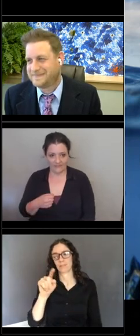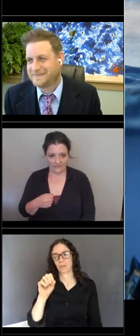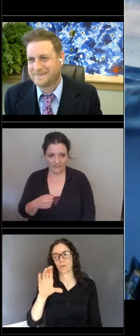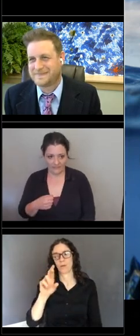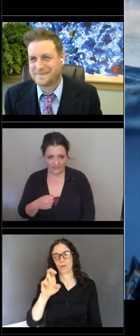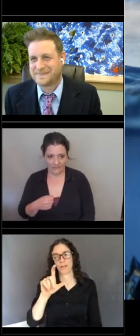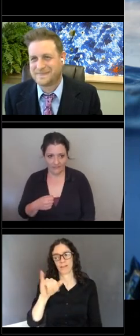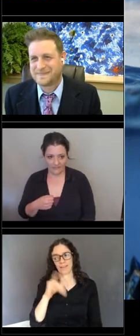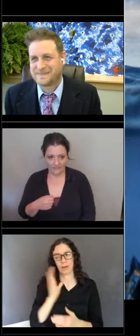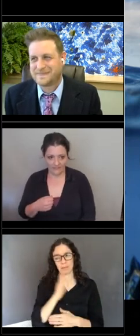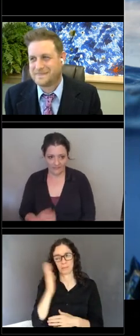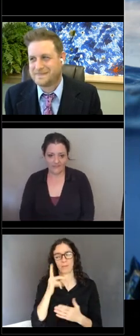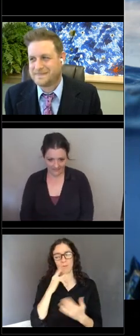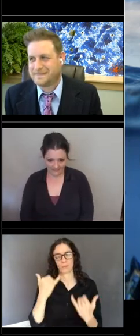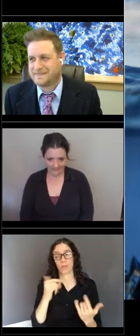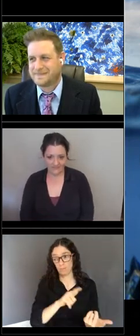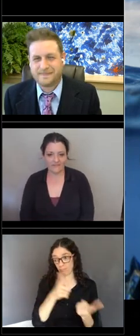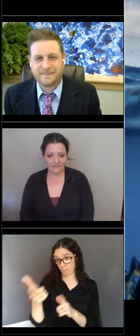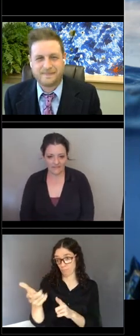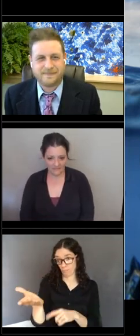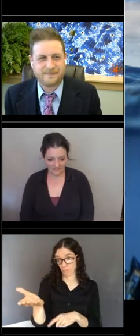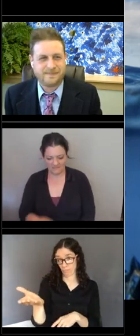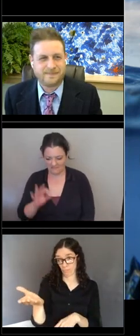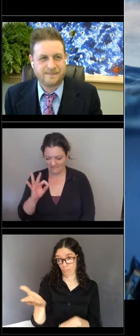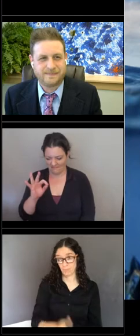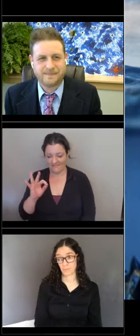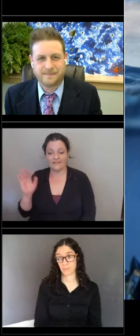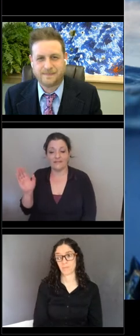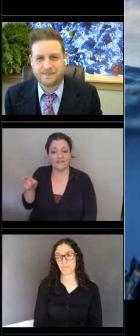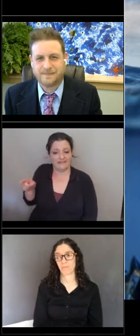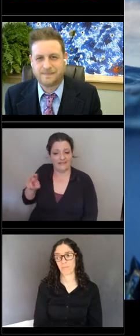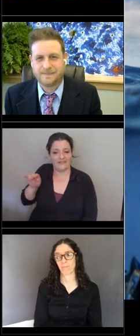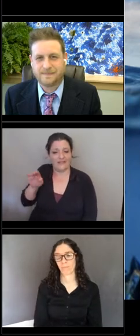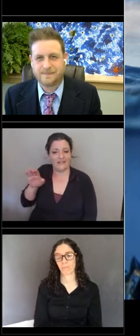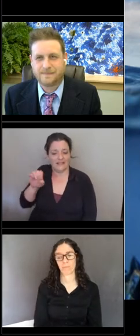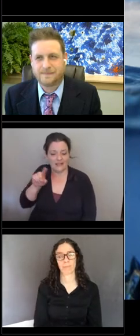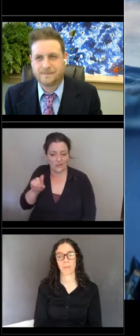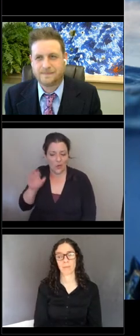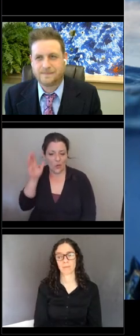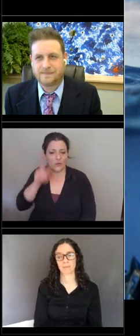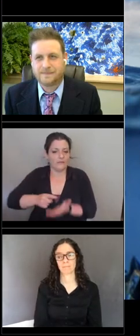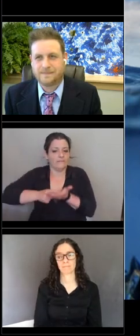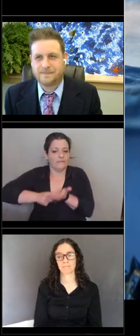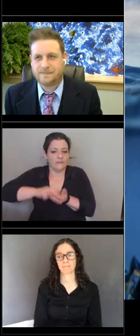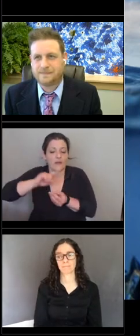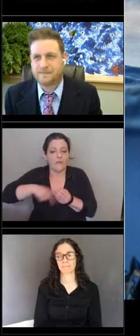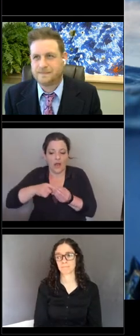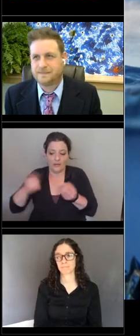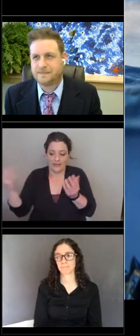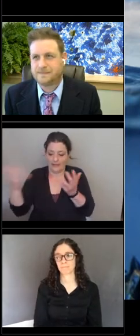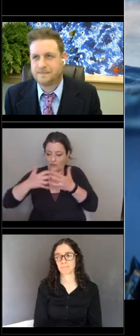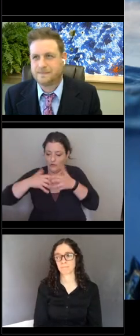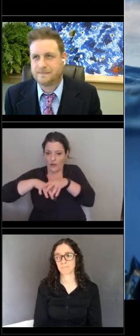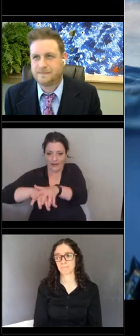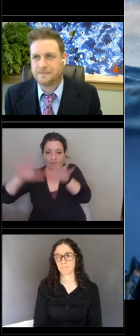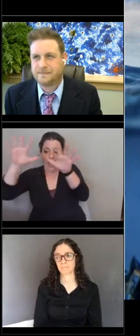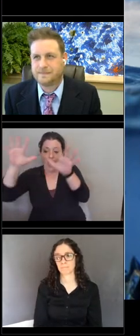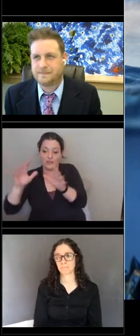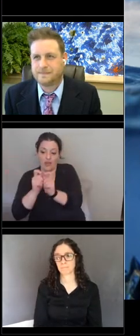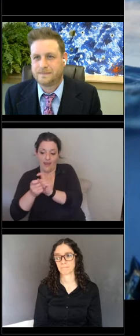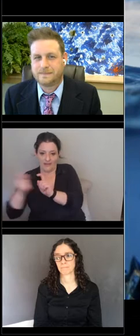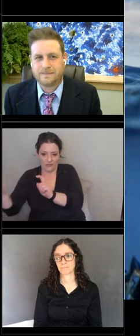going to be talking about integrating climate change into marine protected area management plans.